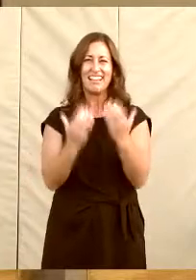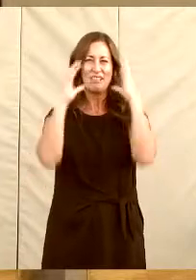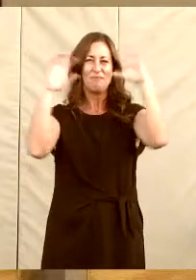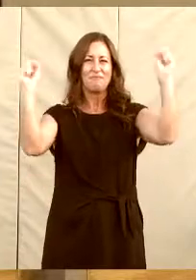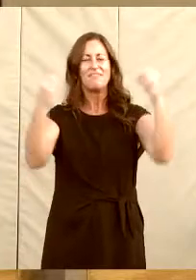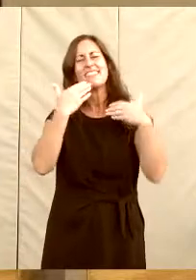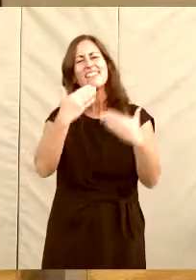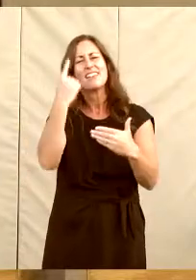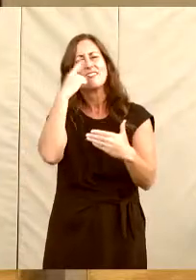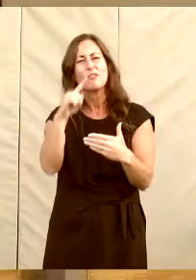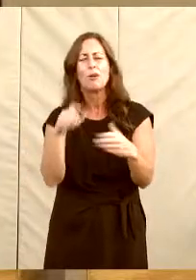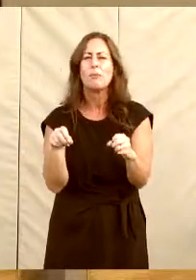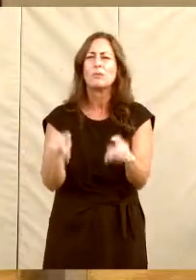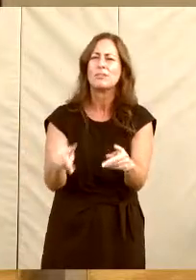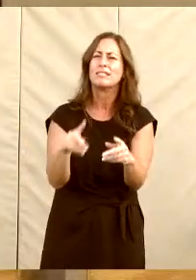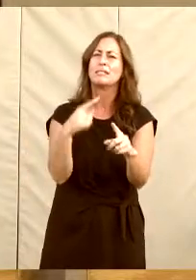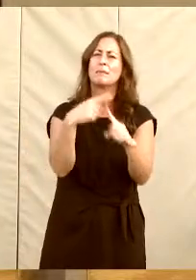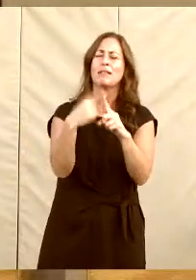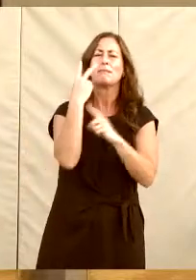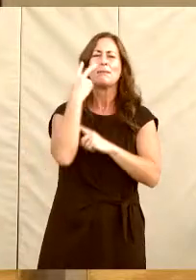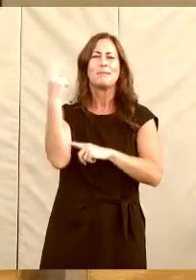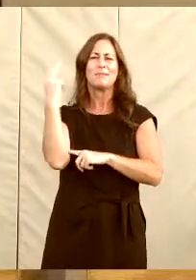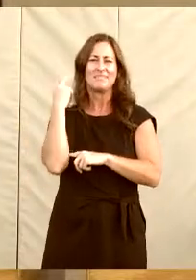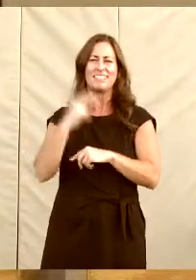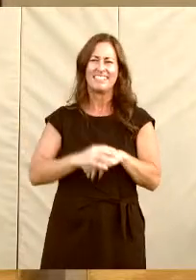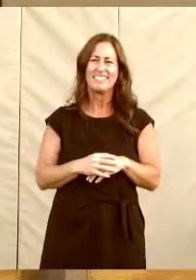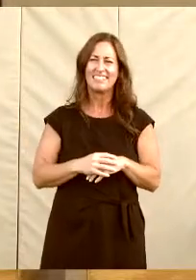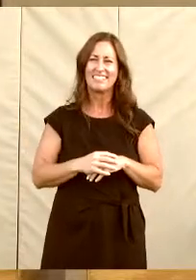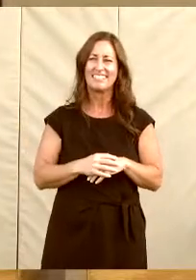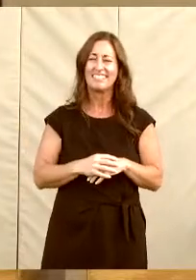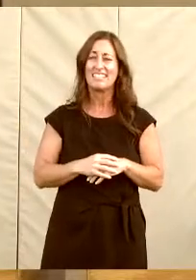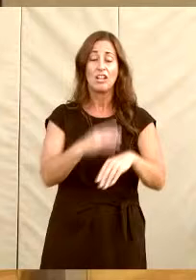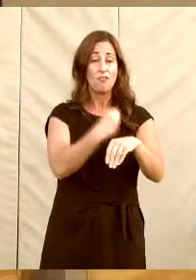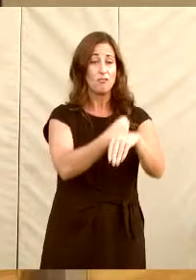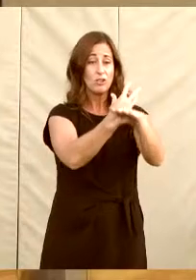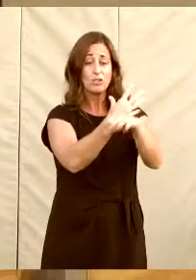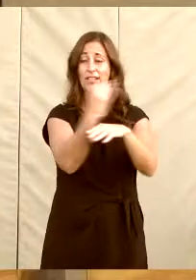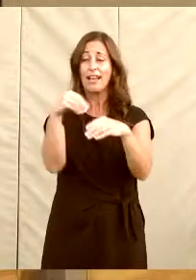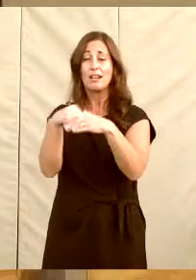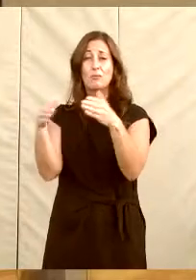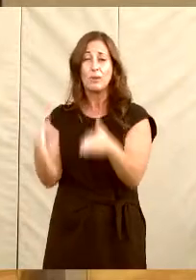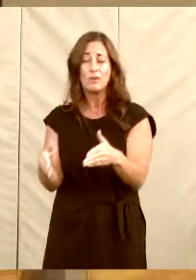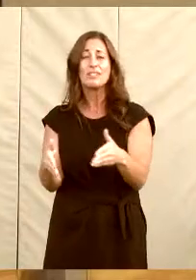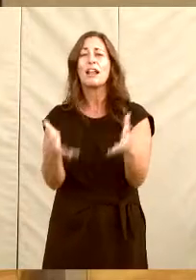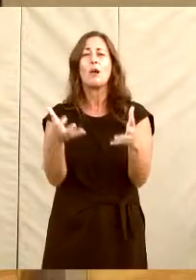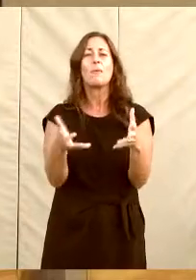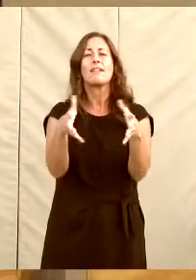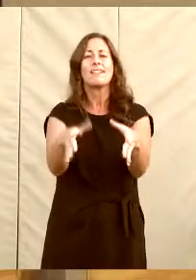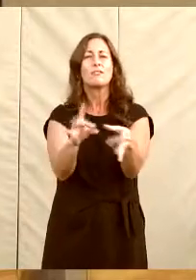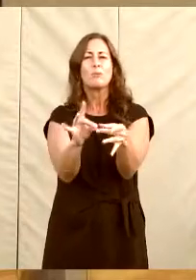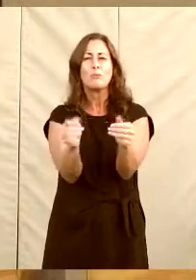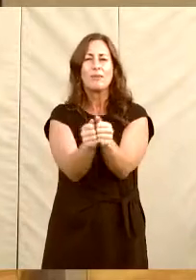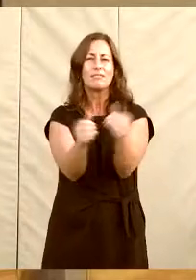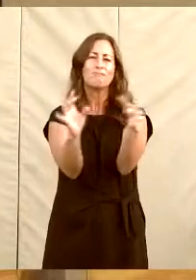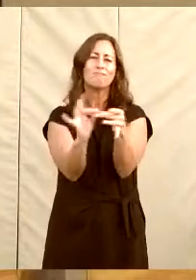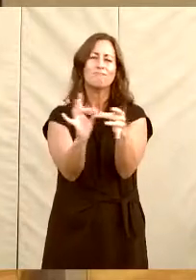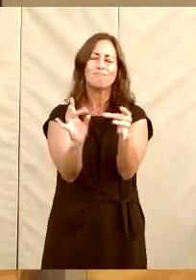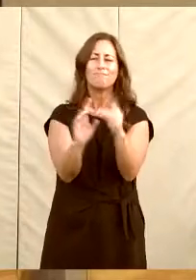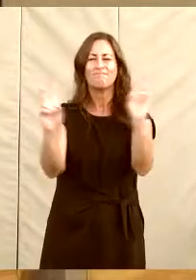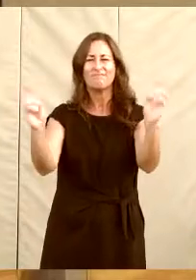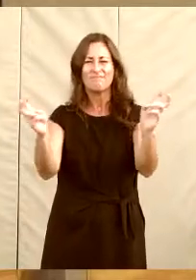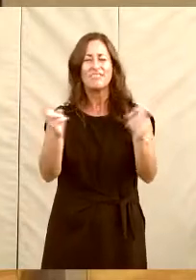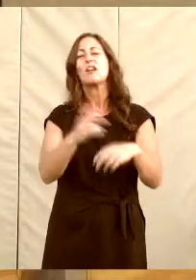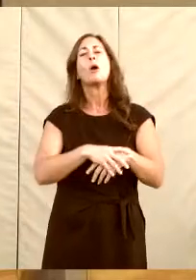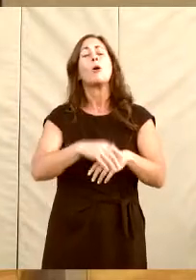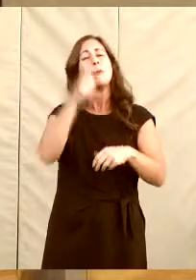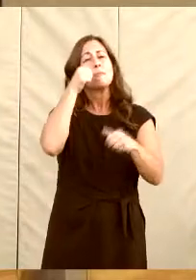In person and virtually, as your class president, I want to leave you with this. Remember to hug your loved